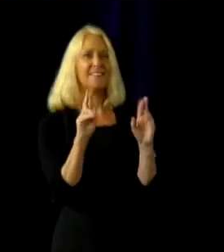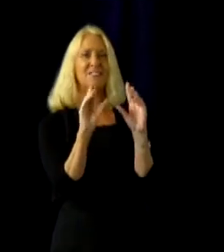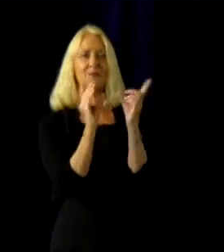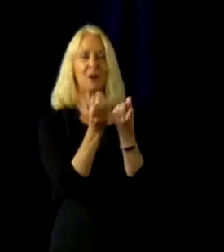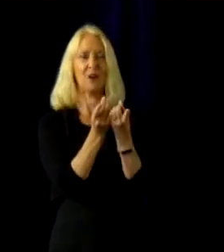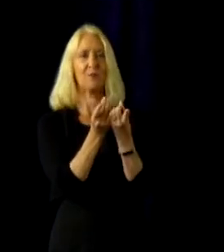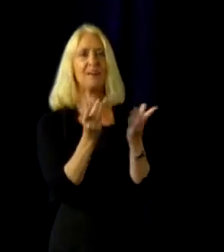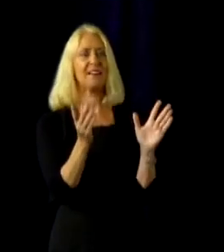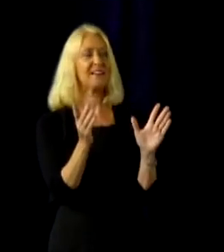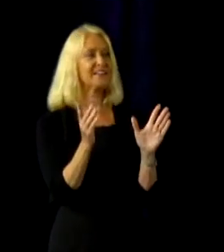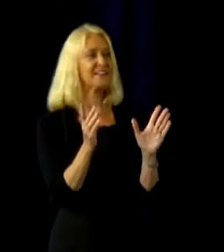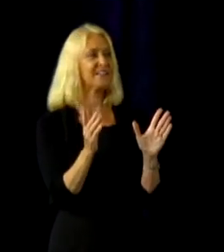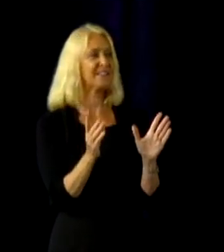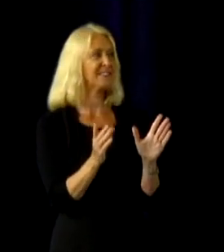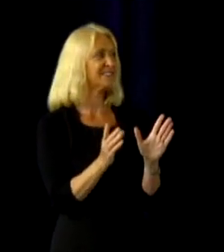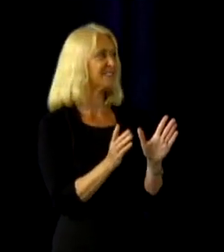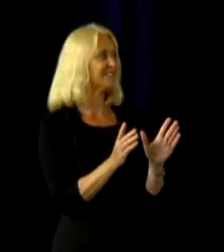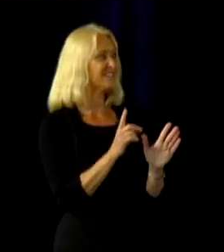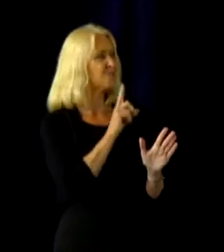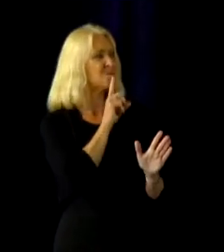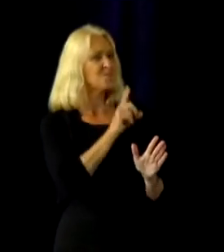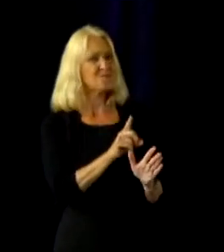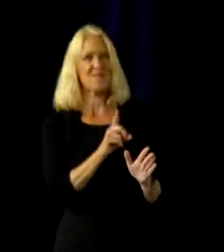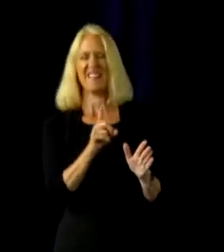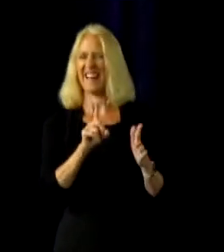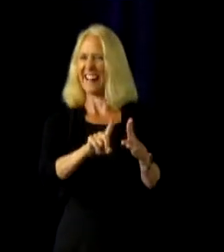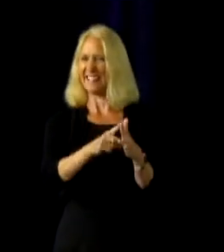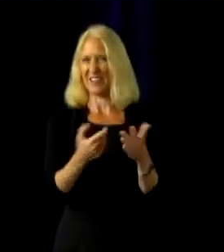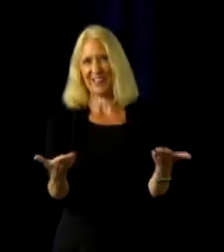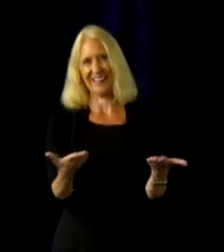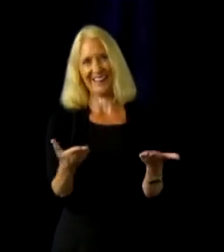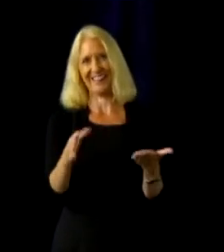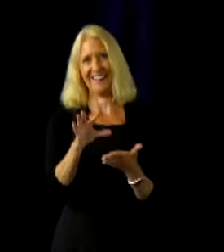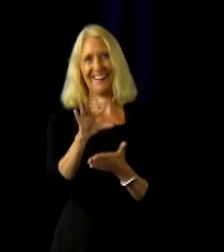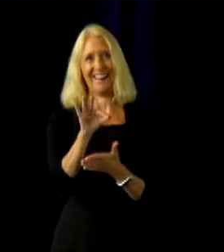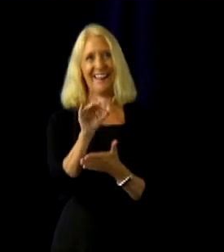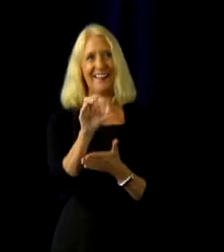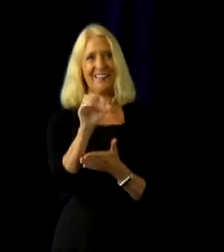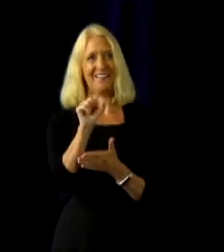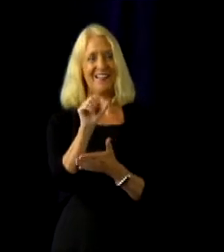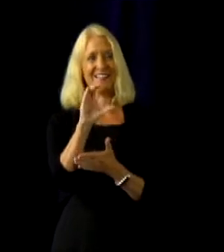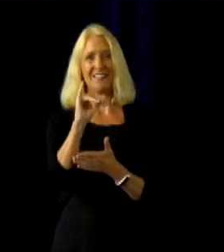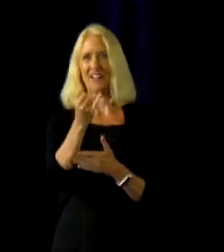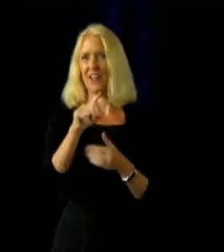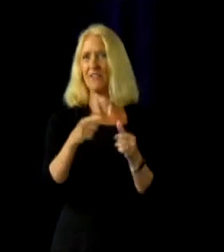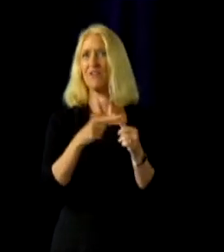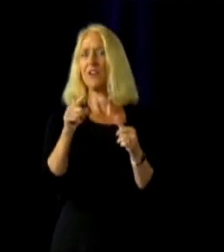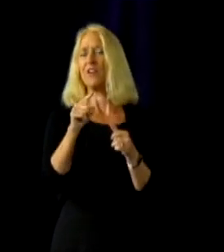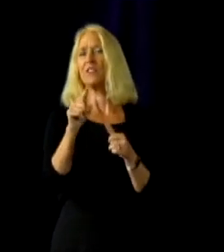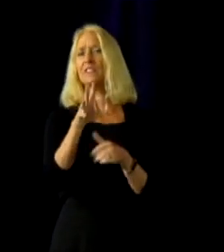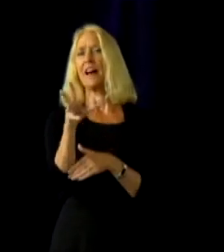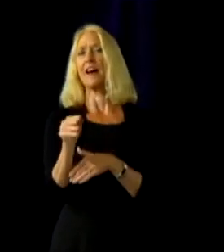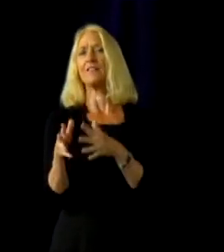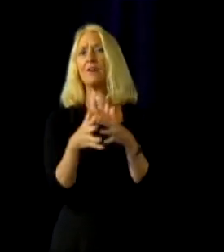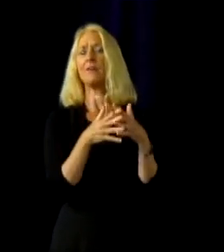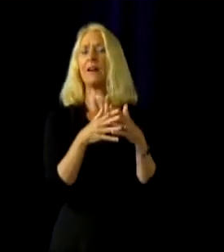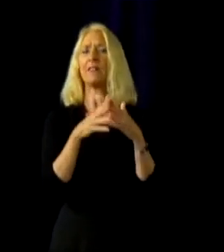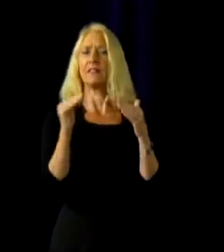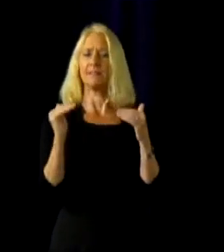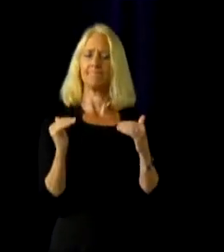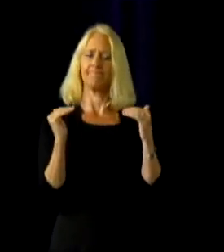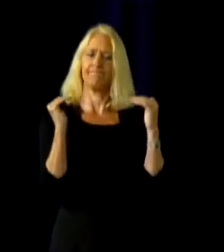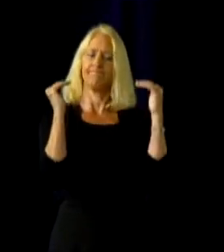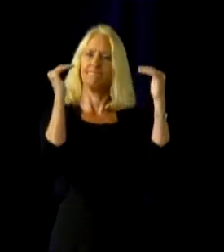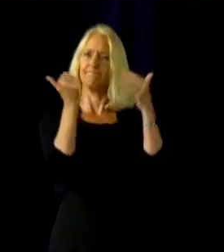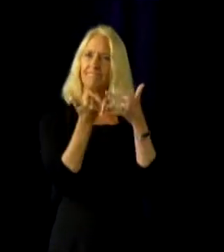And all that, again, the roots come from FSCJ, and then the first African American that has come all the way up through every